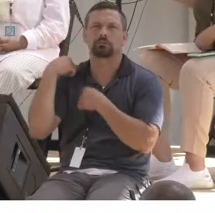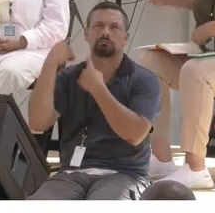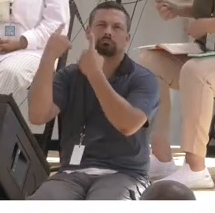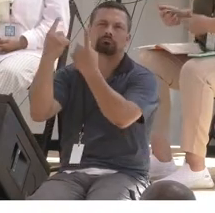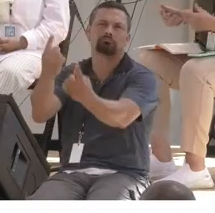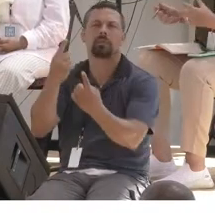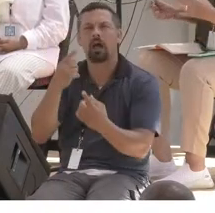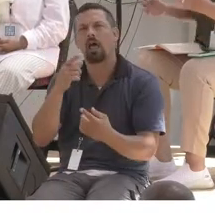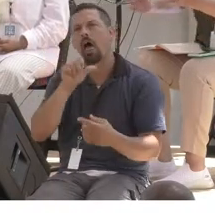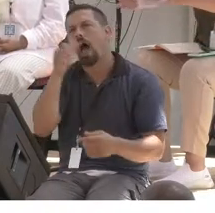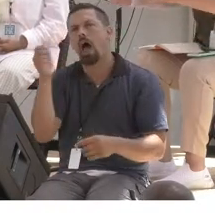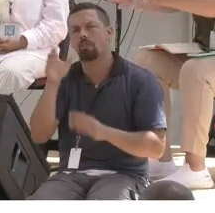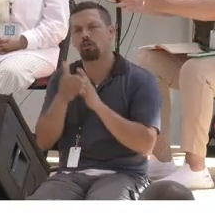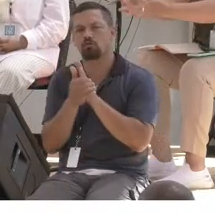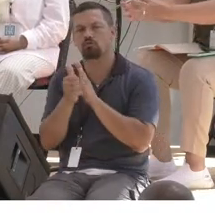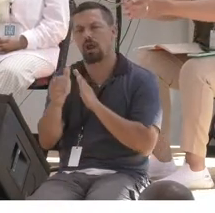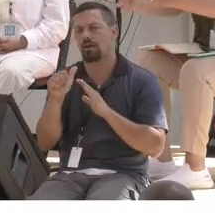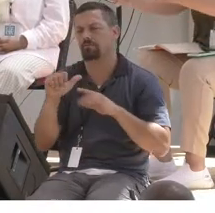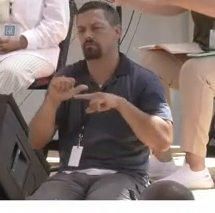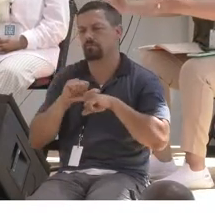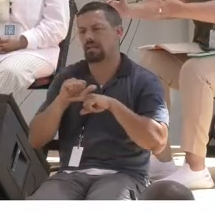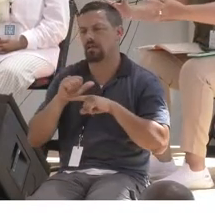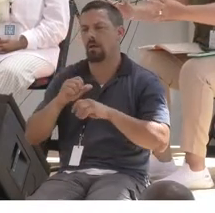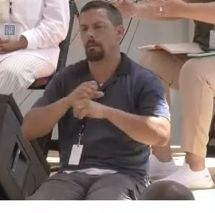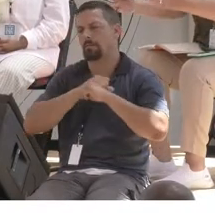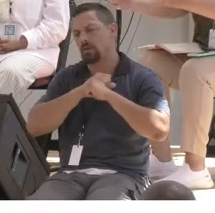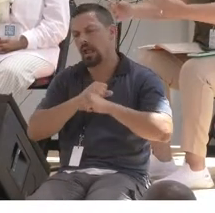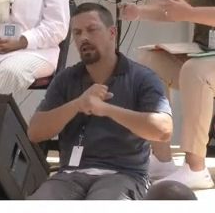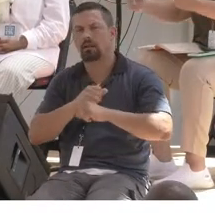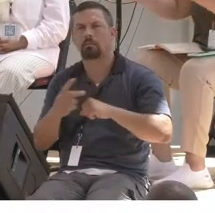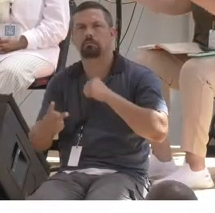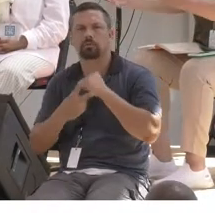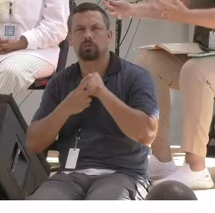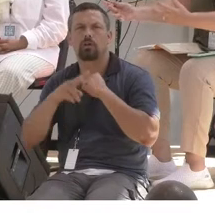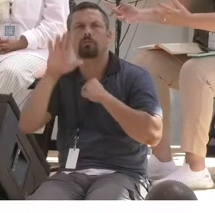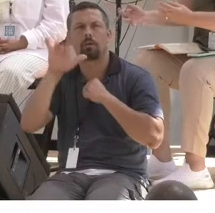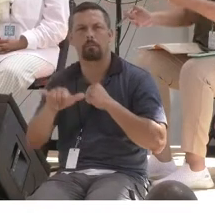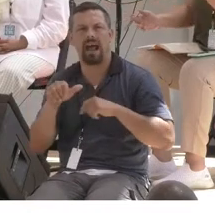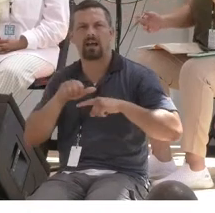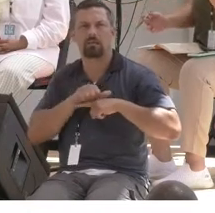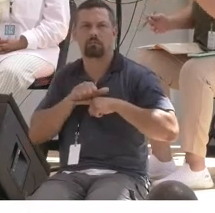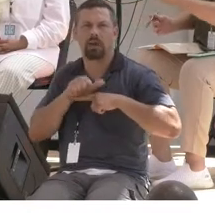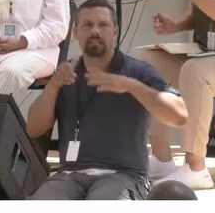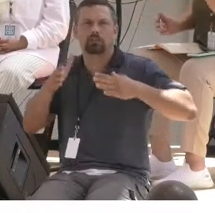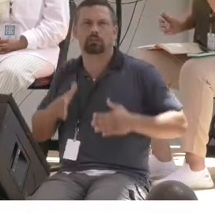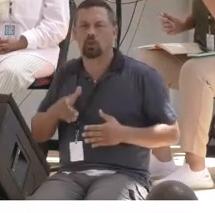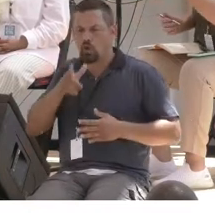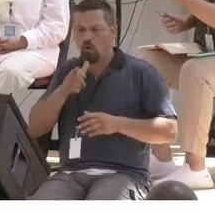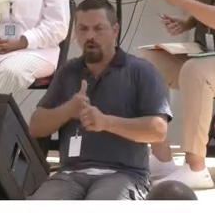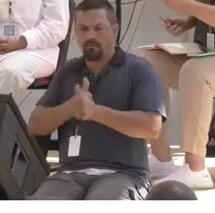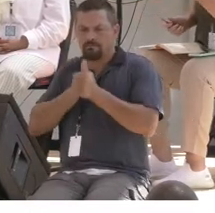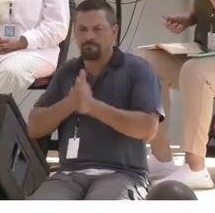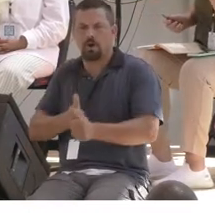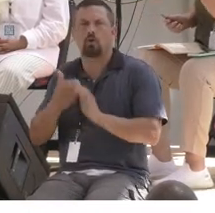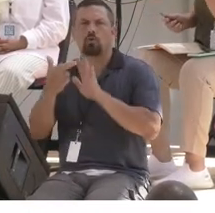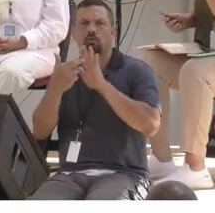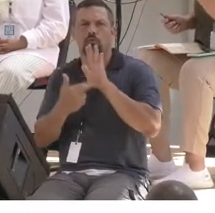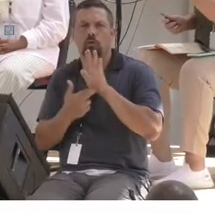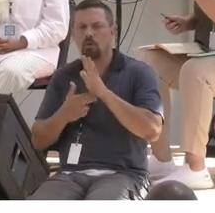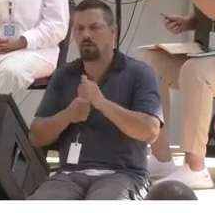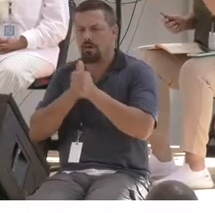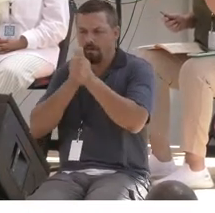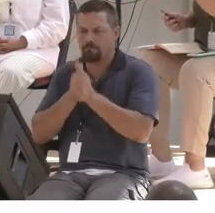crafts practices have been protected and preserved by the practitioners who follow the rules, who follow